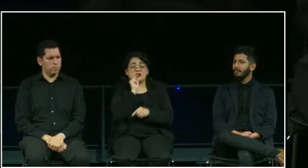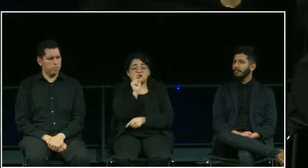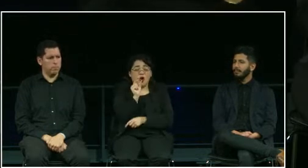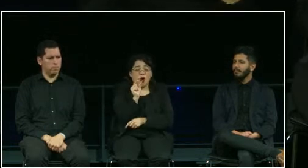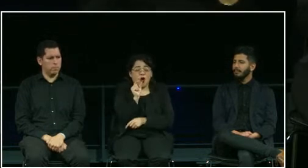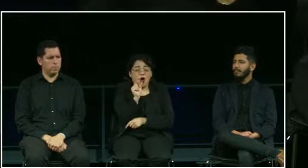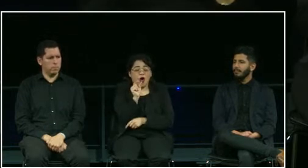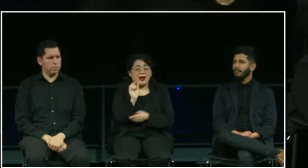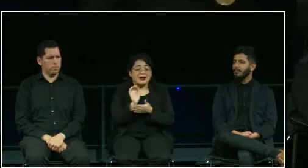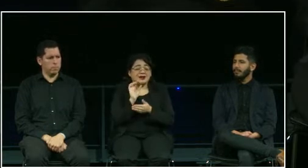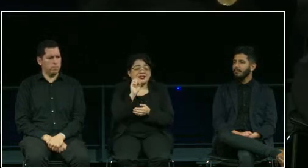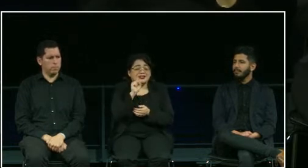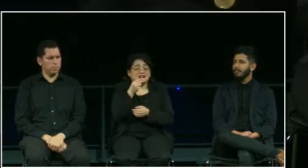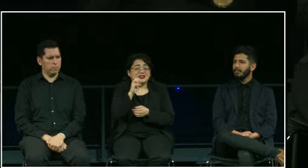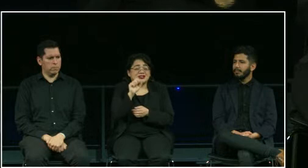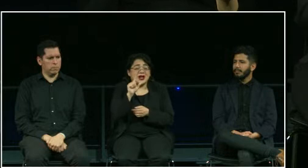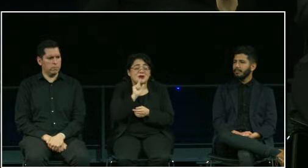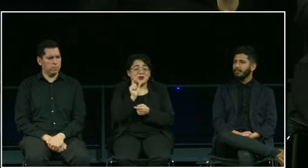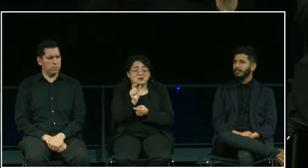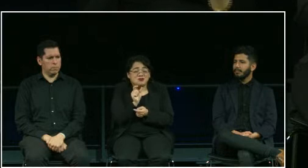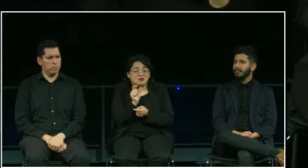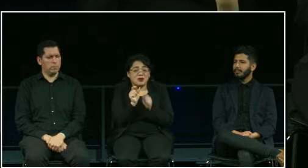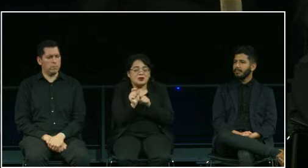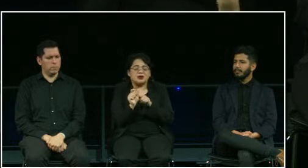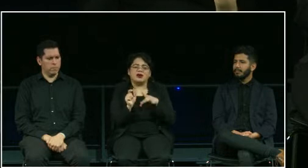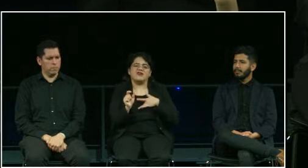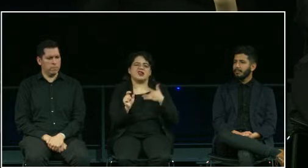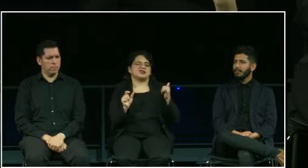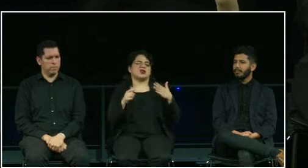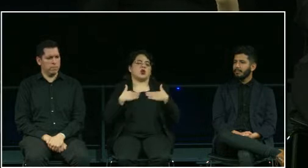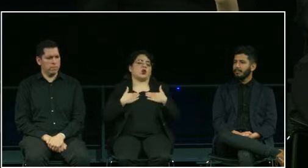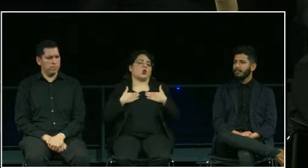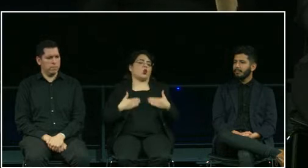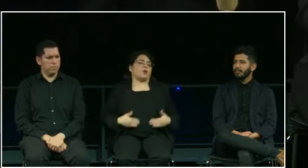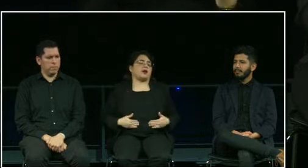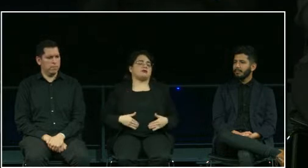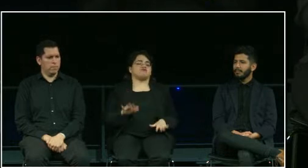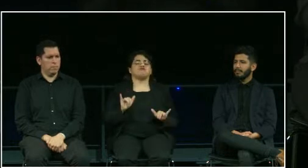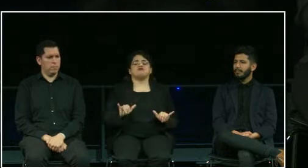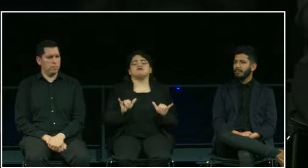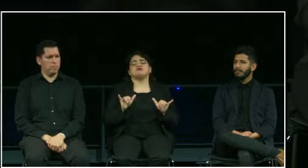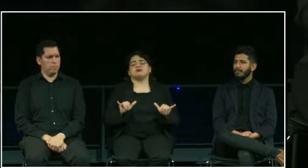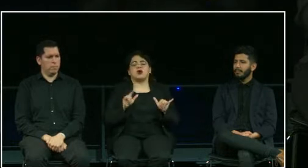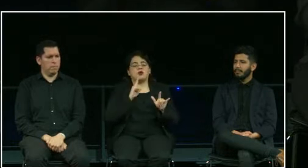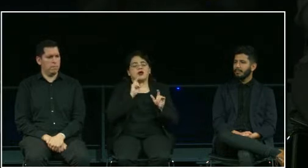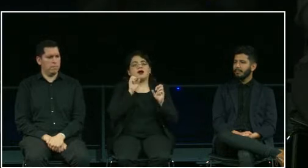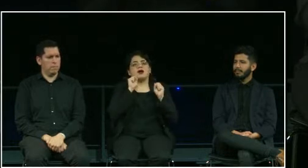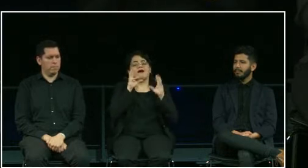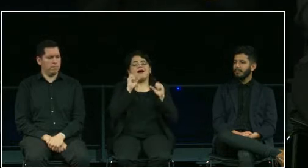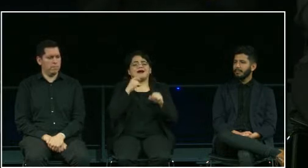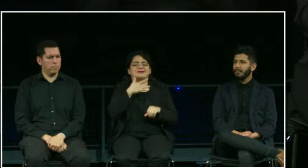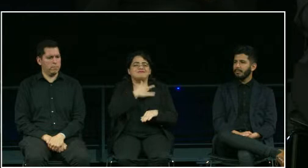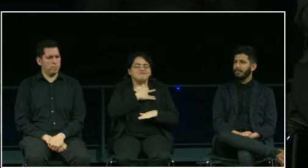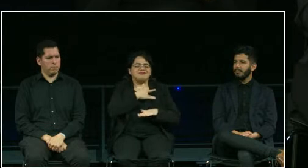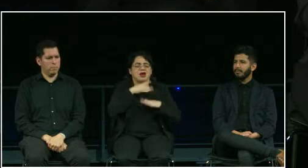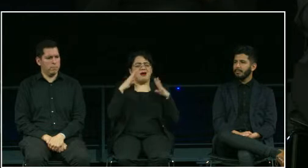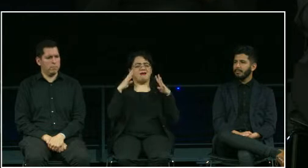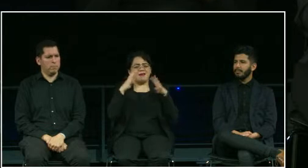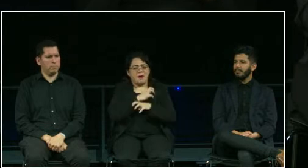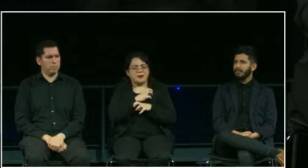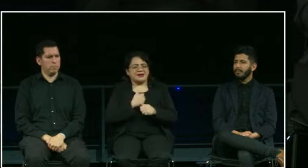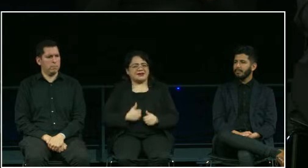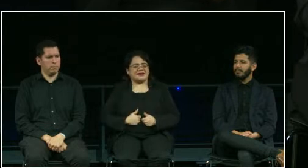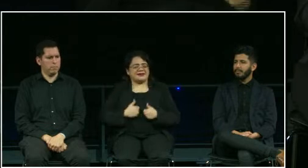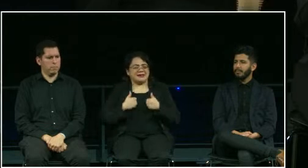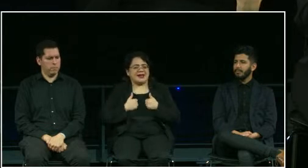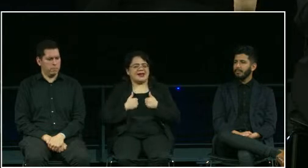shell, feels incredibly human. He is incredibly human and has so much heart and depth and complexity.